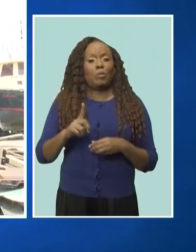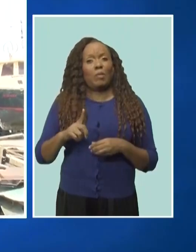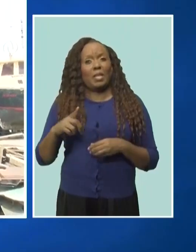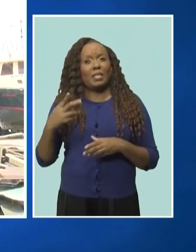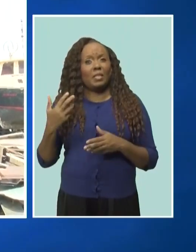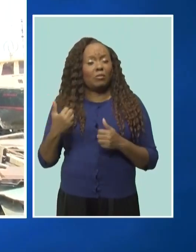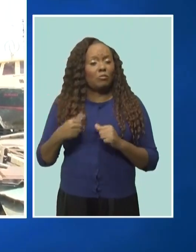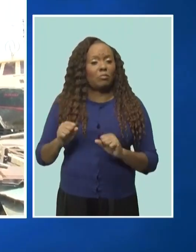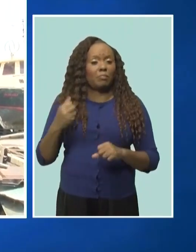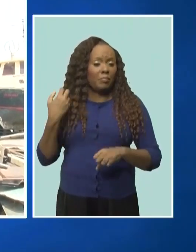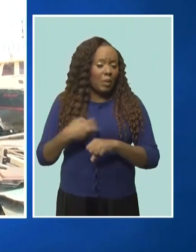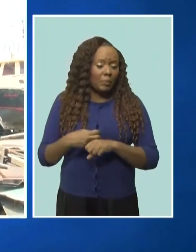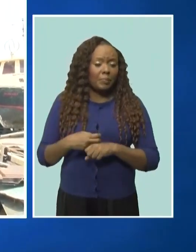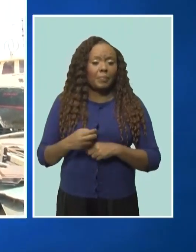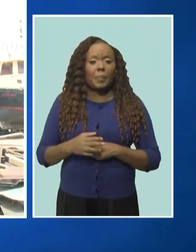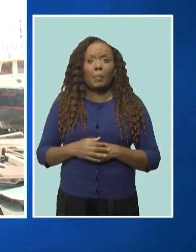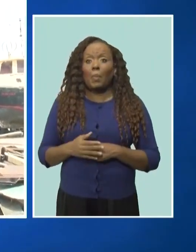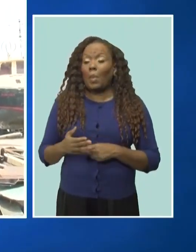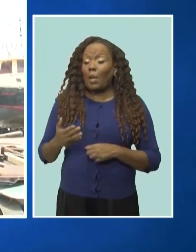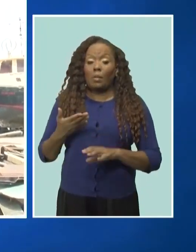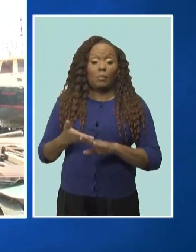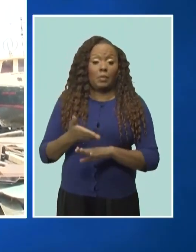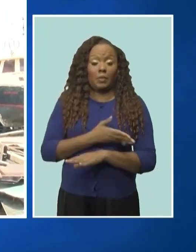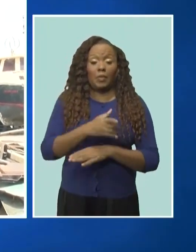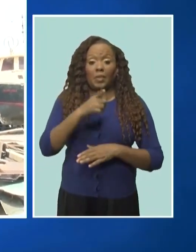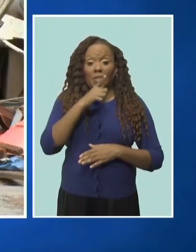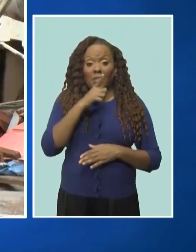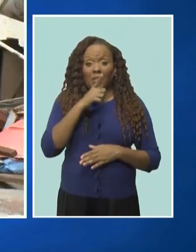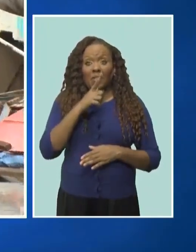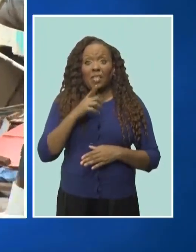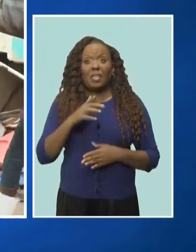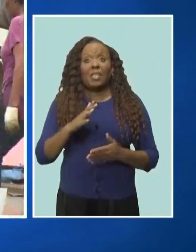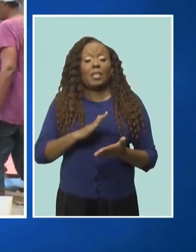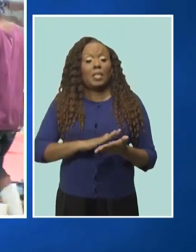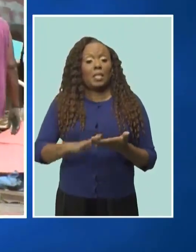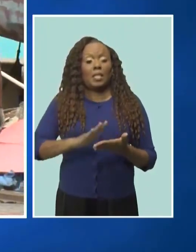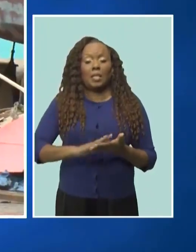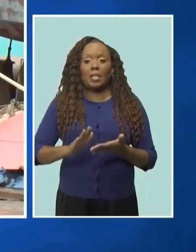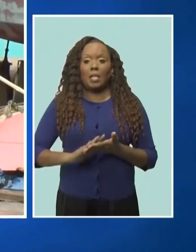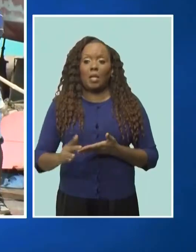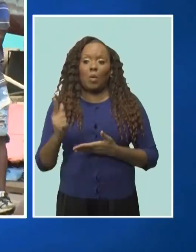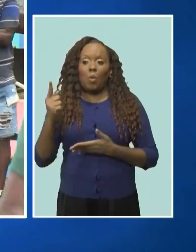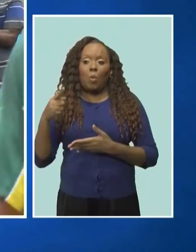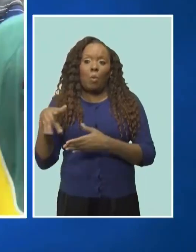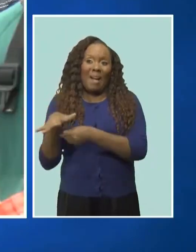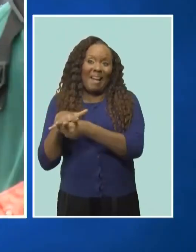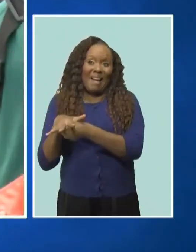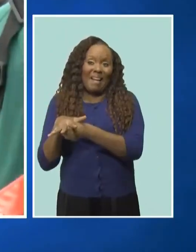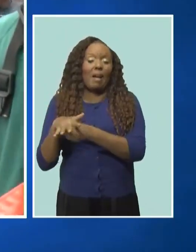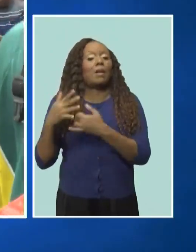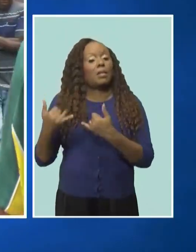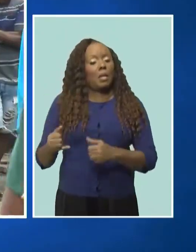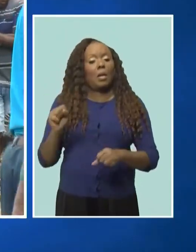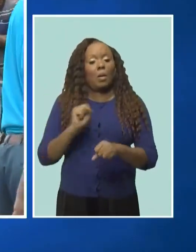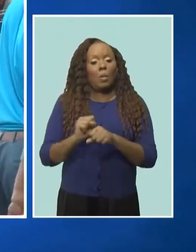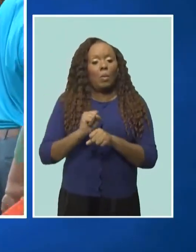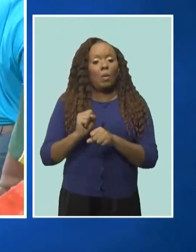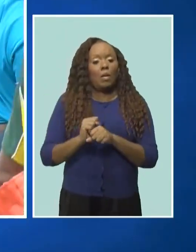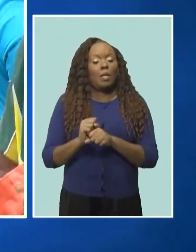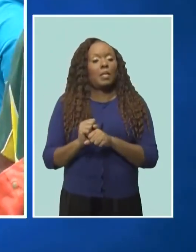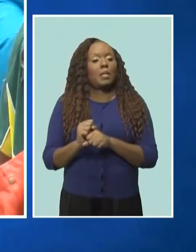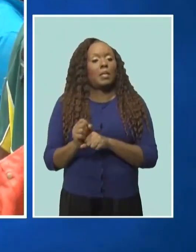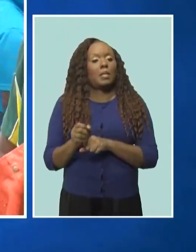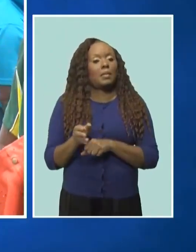Fisherman Terry Harper says before lunch they had already cleaned the eastern end of the complex and are working towards the